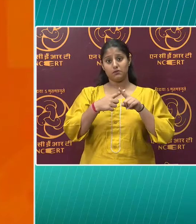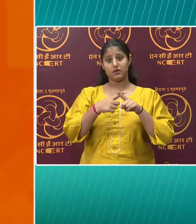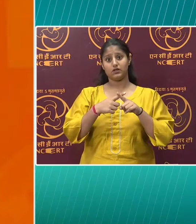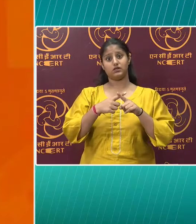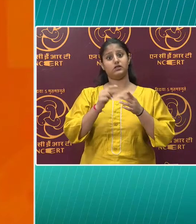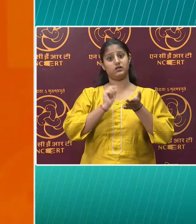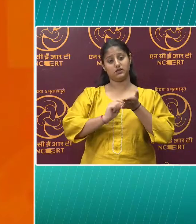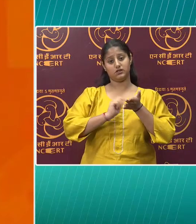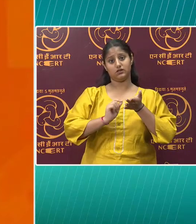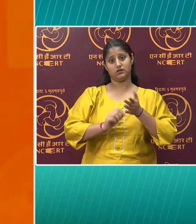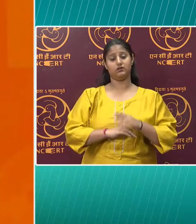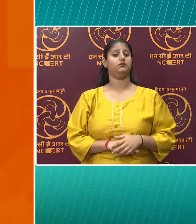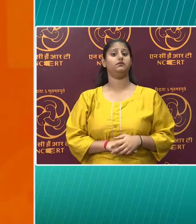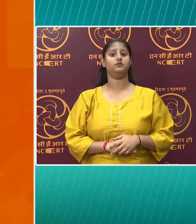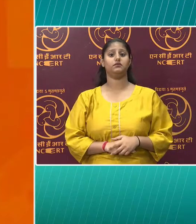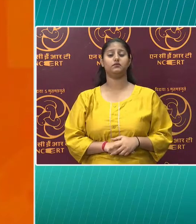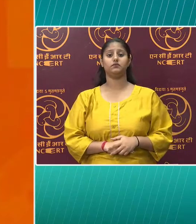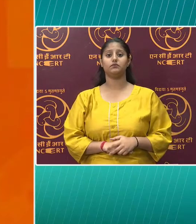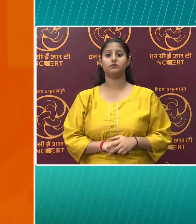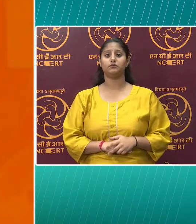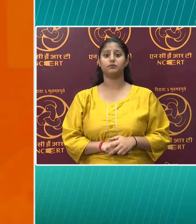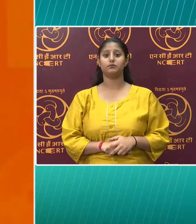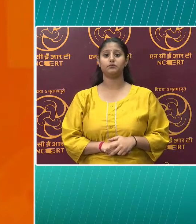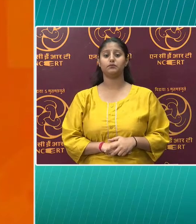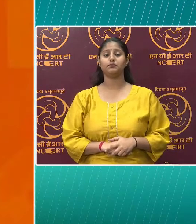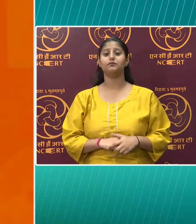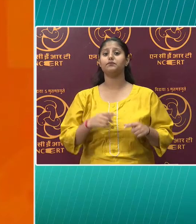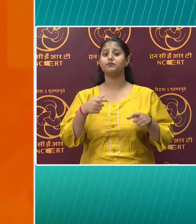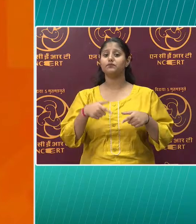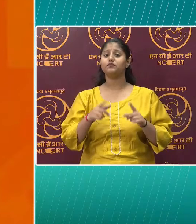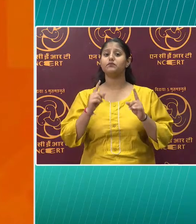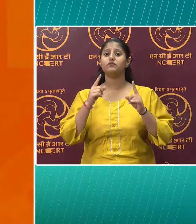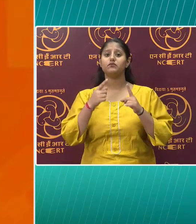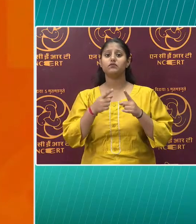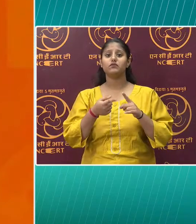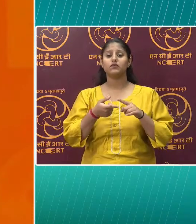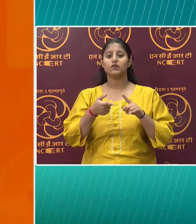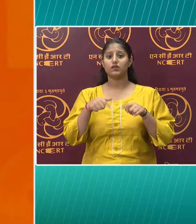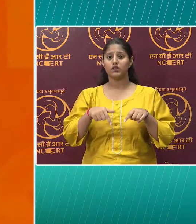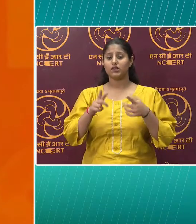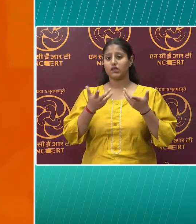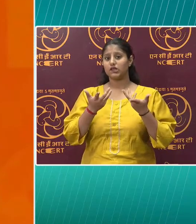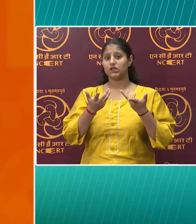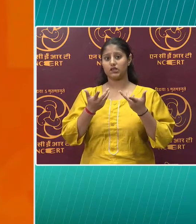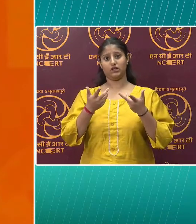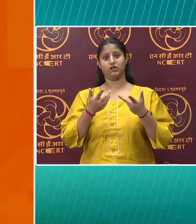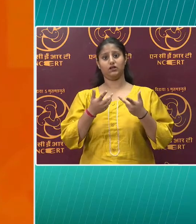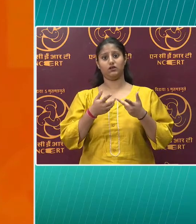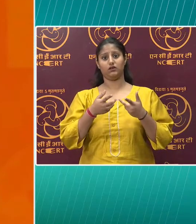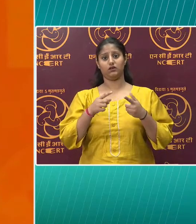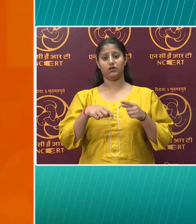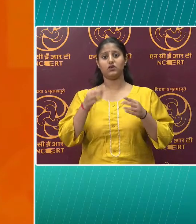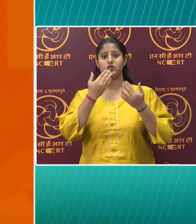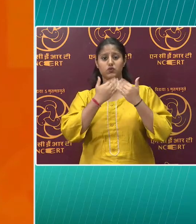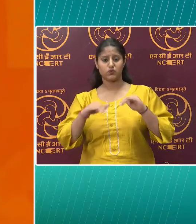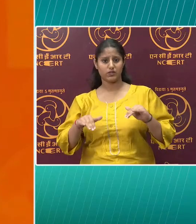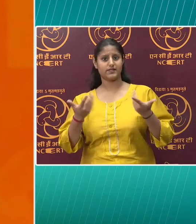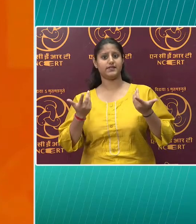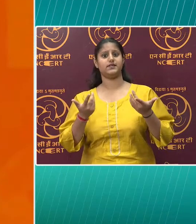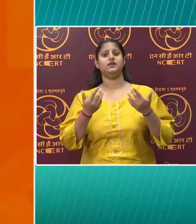rote learning. Right. There have been incidences where the students